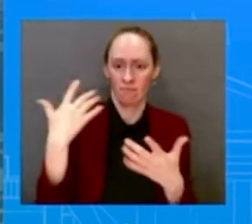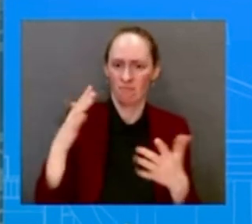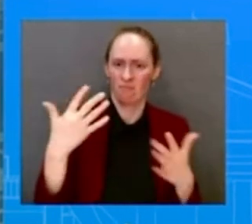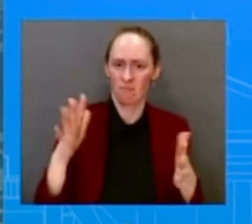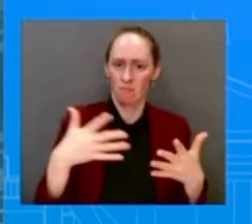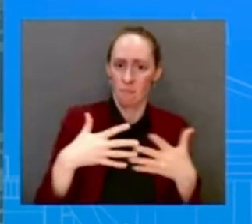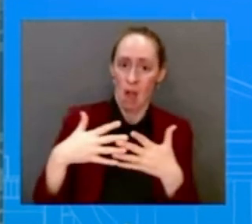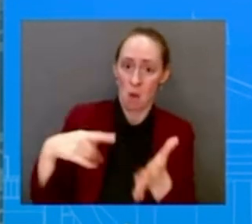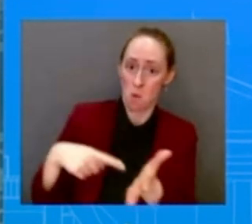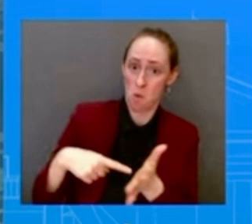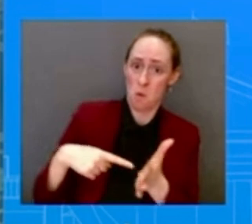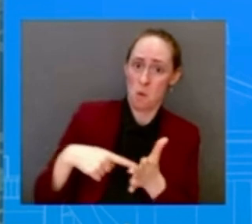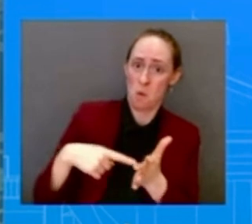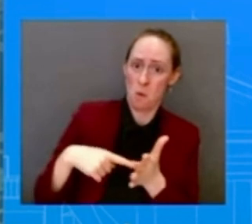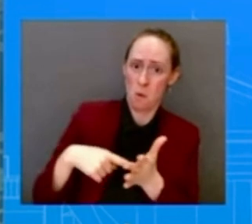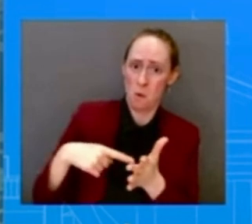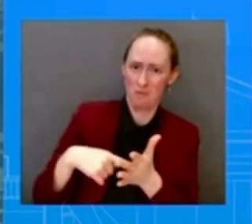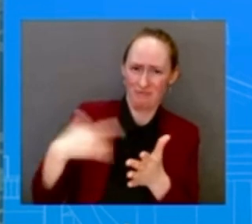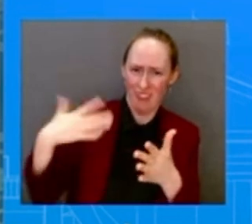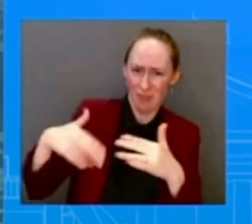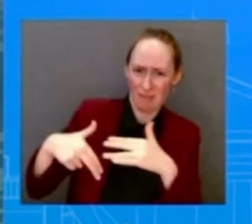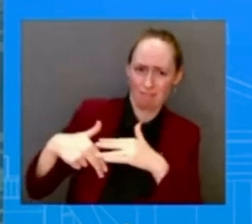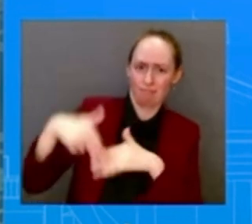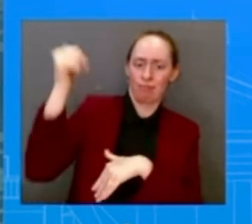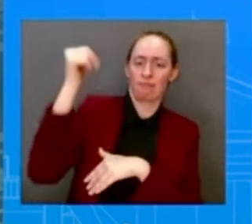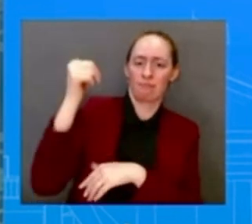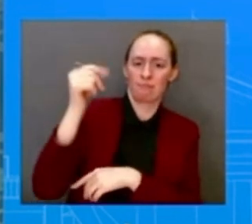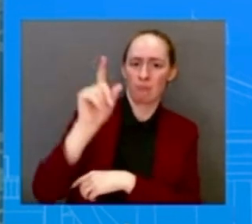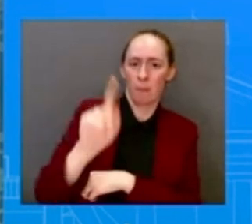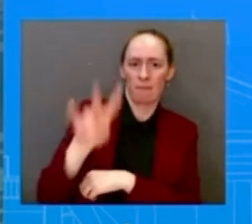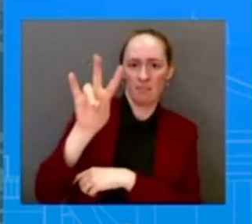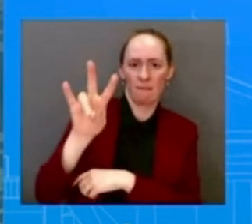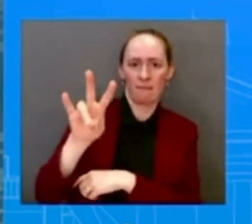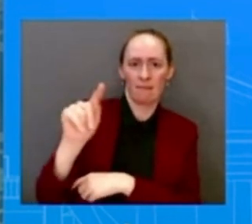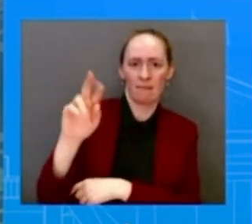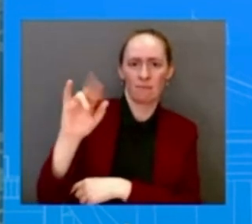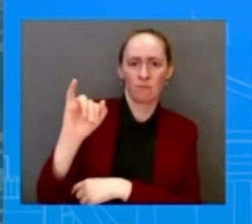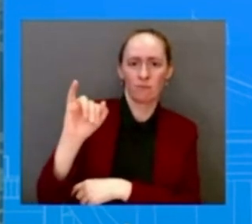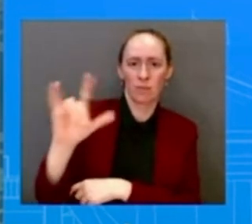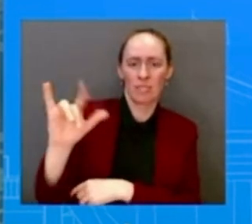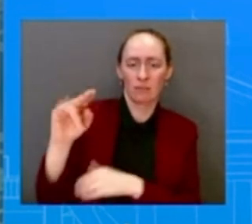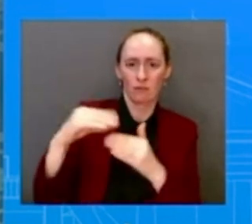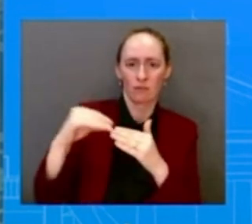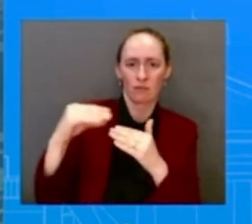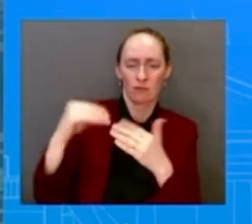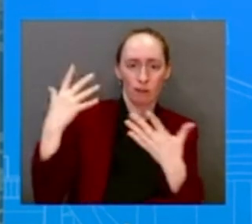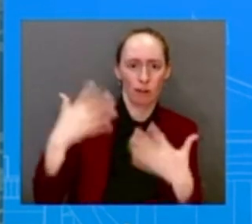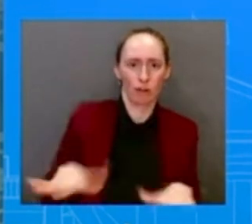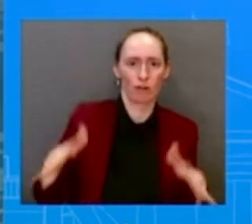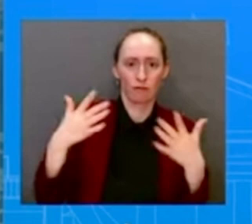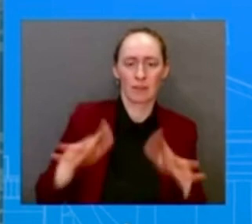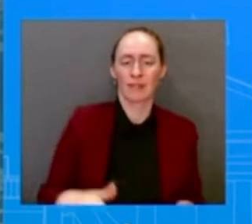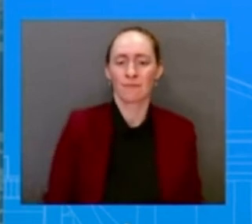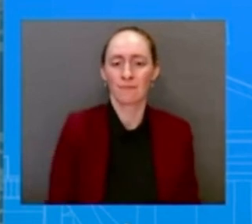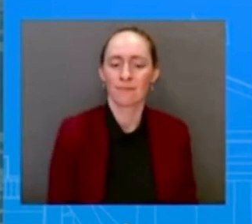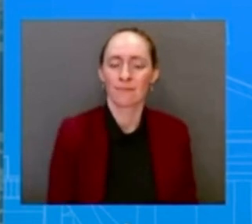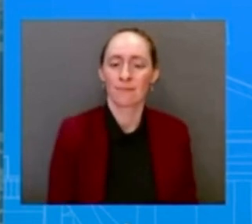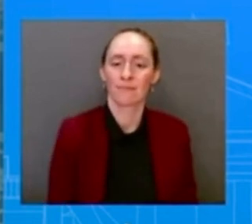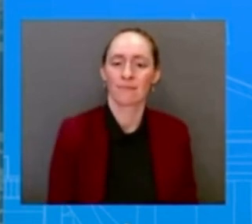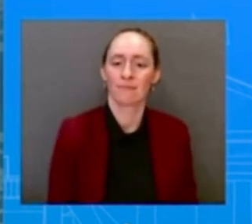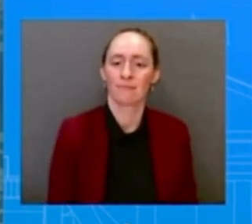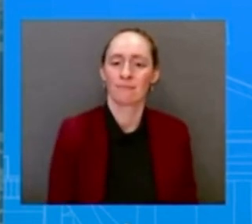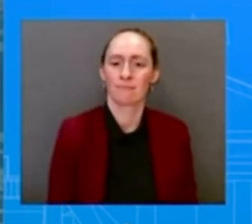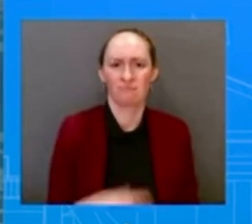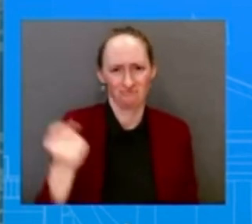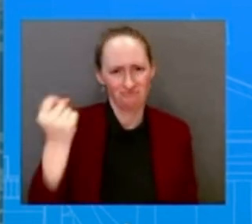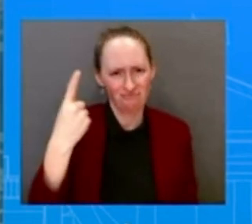He takes his fiscal responsibility very seriously, and he is going to continue to find ways to build an economy that